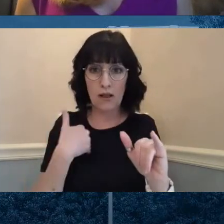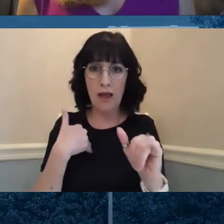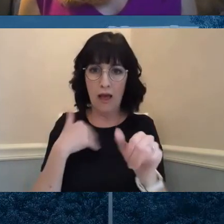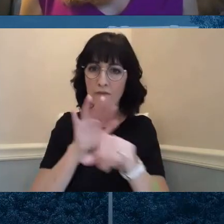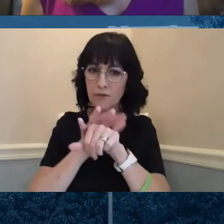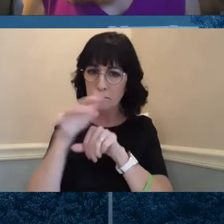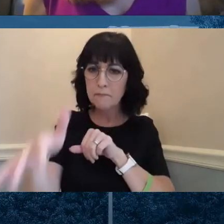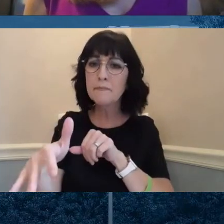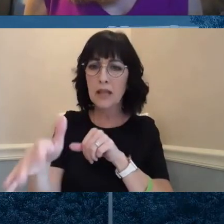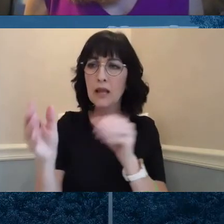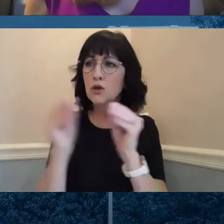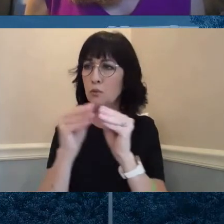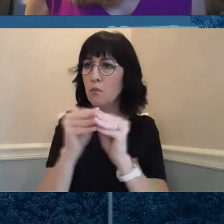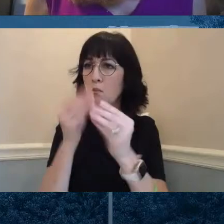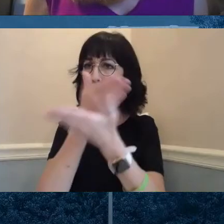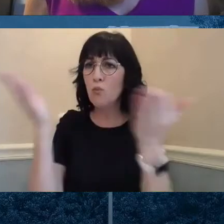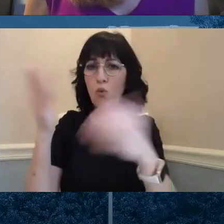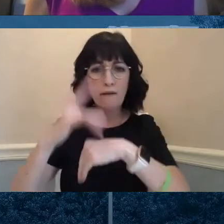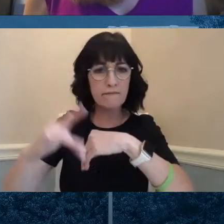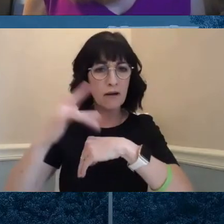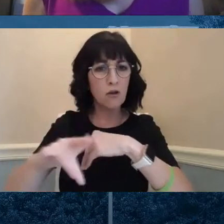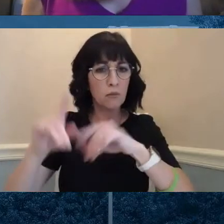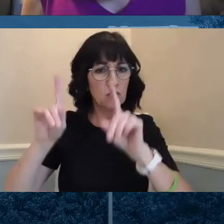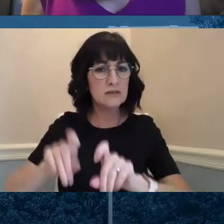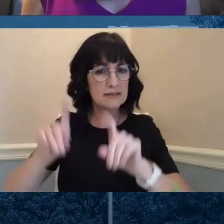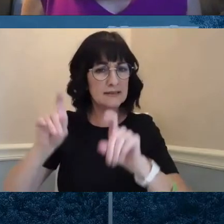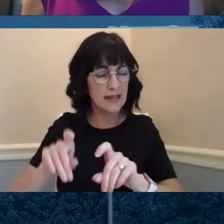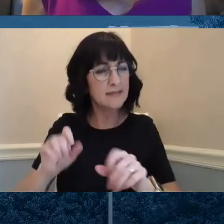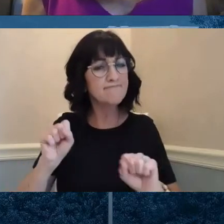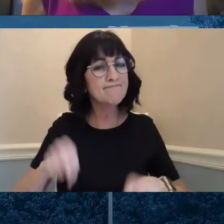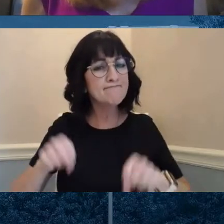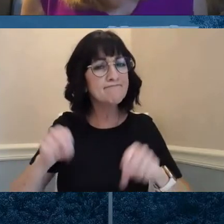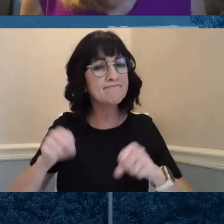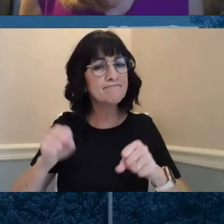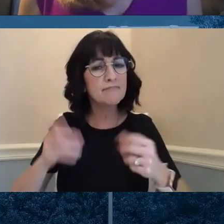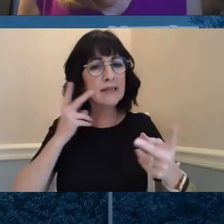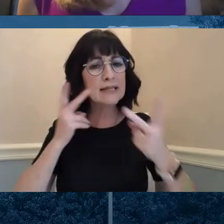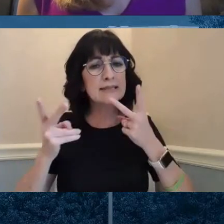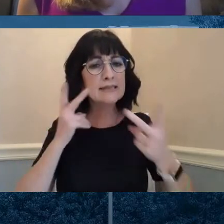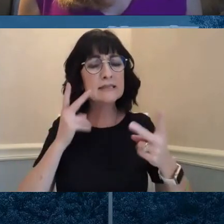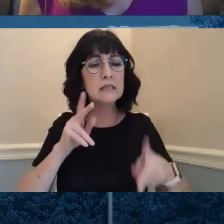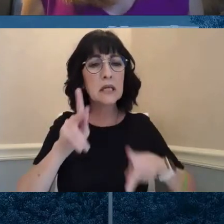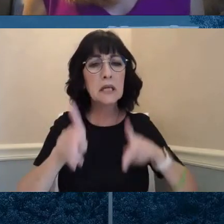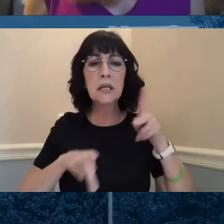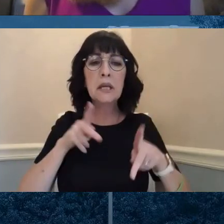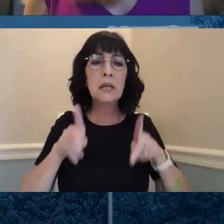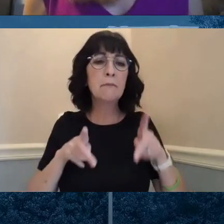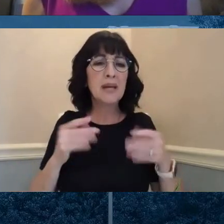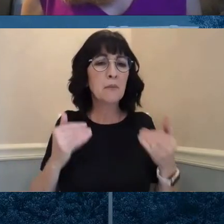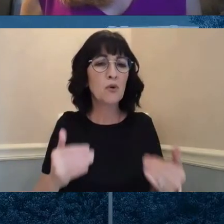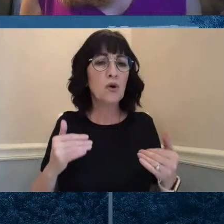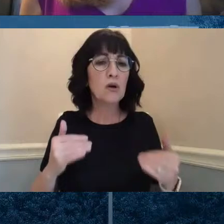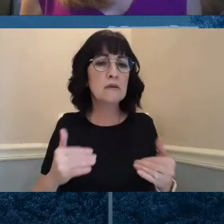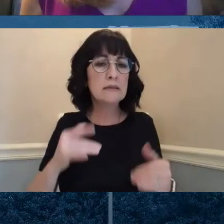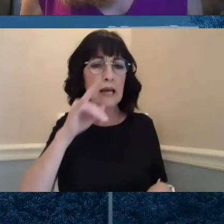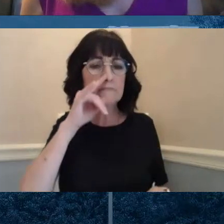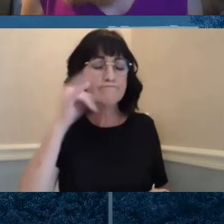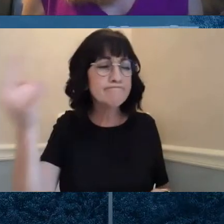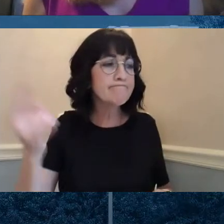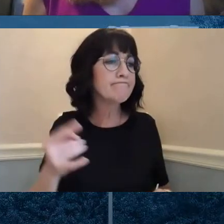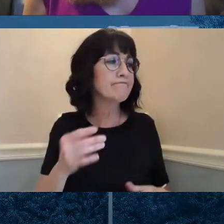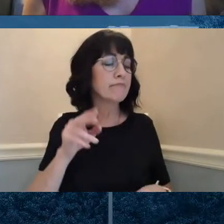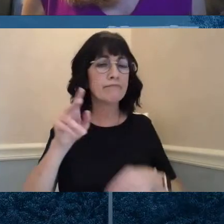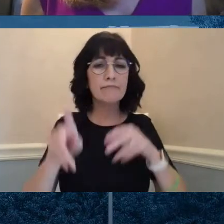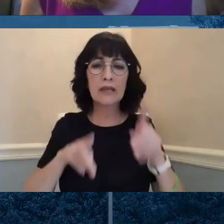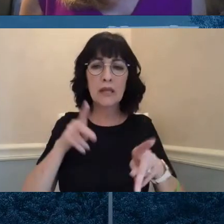testing decrease slightly, and we just have to remind people that this continues to be so important